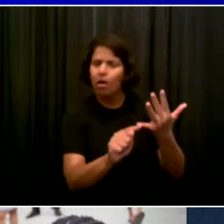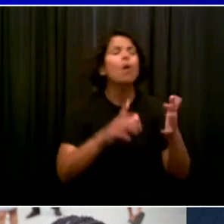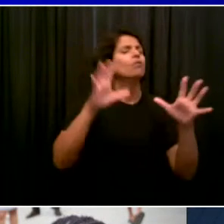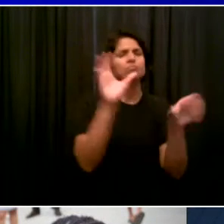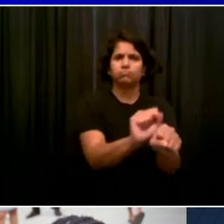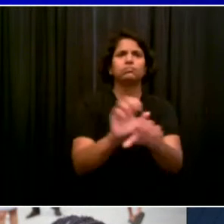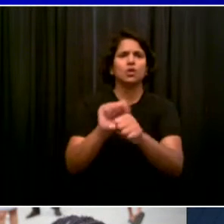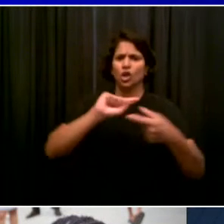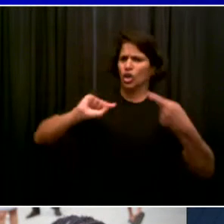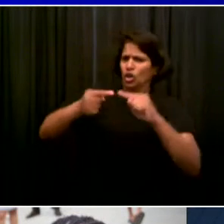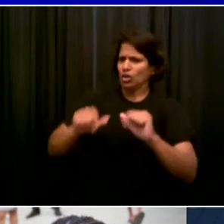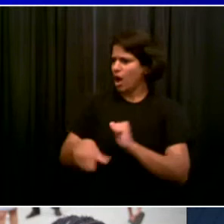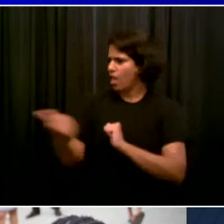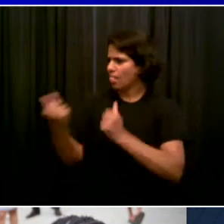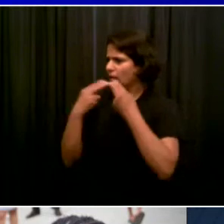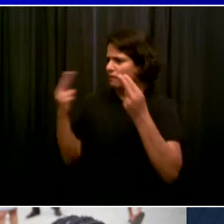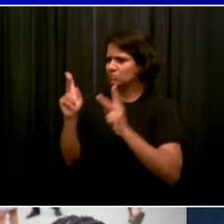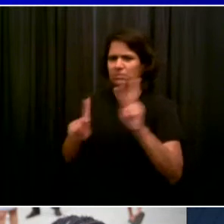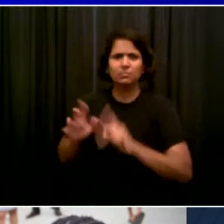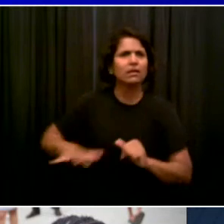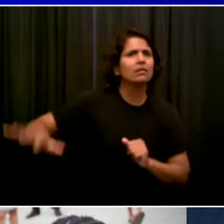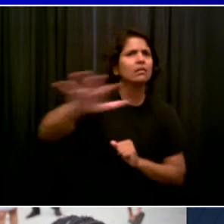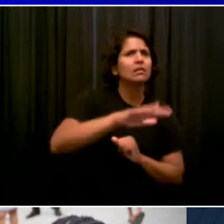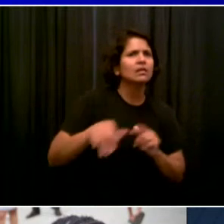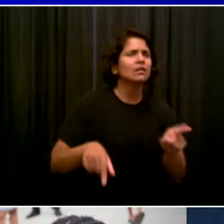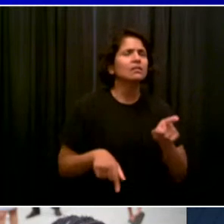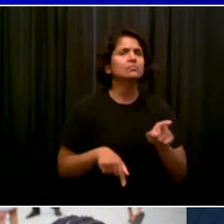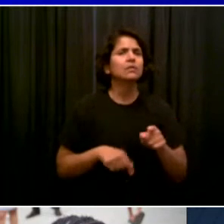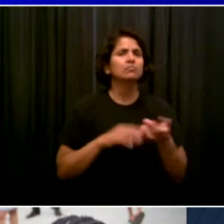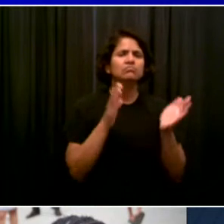we get every single one of them. I want to be blunt about this.